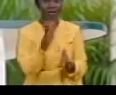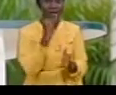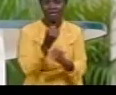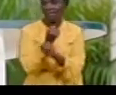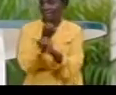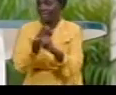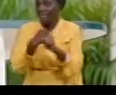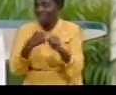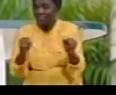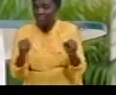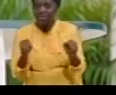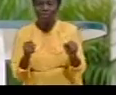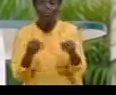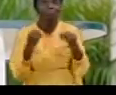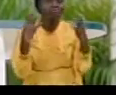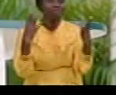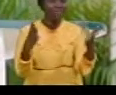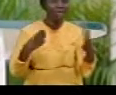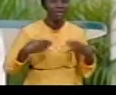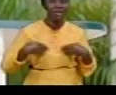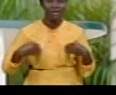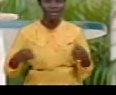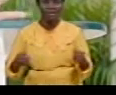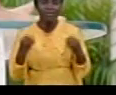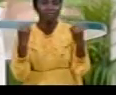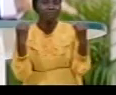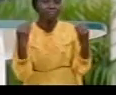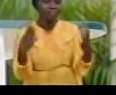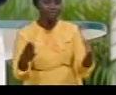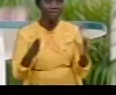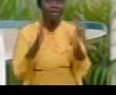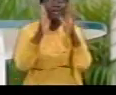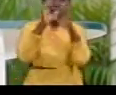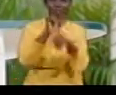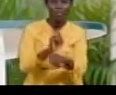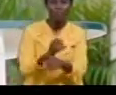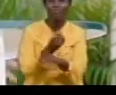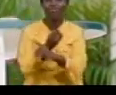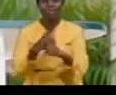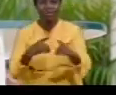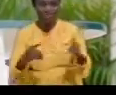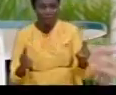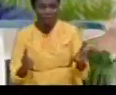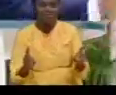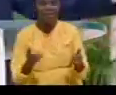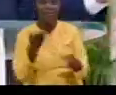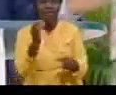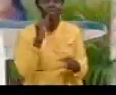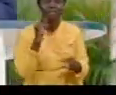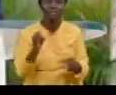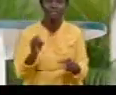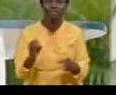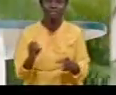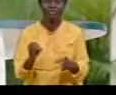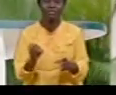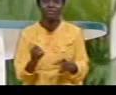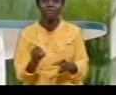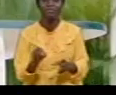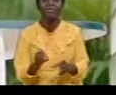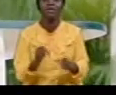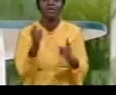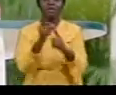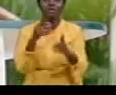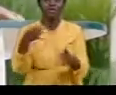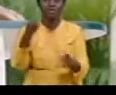There's healing galore. There's miracle galore. There's deliverances. There's wonders of God being fulfilled